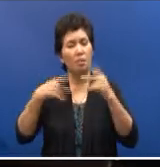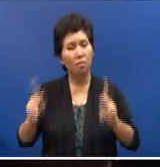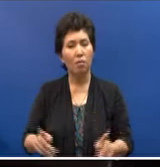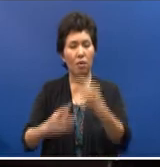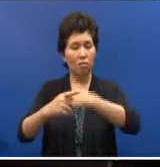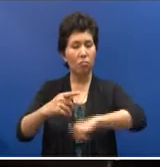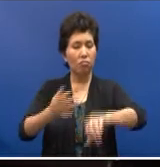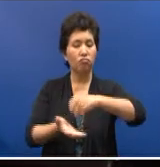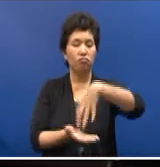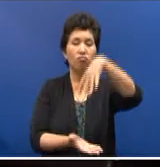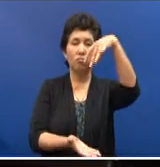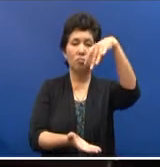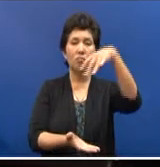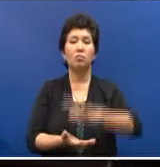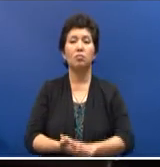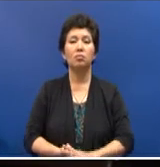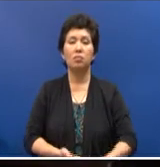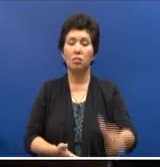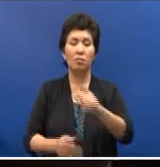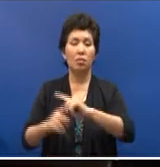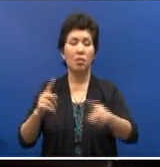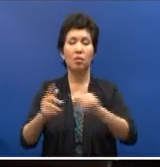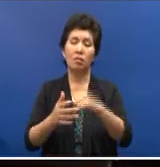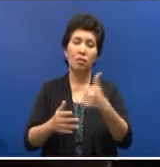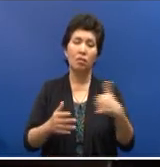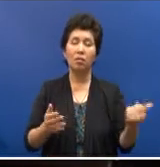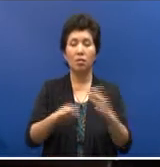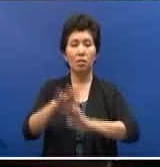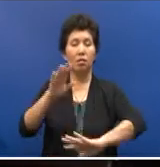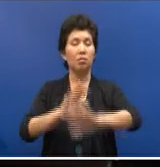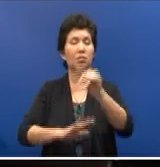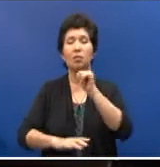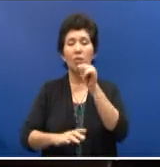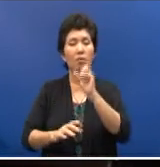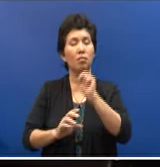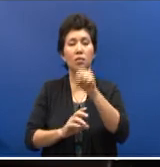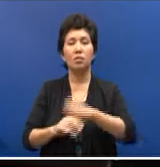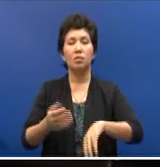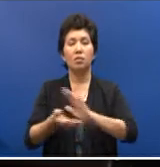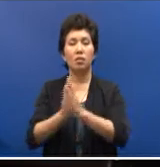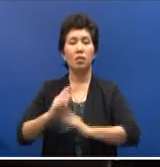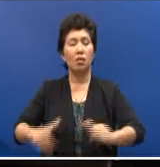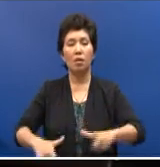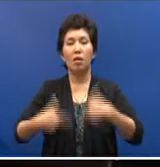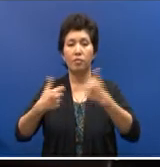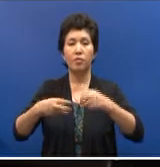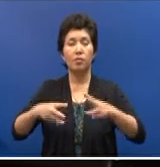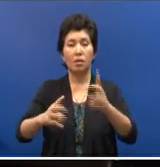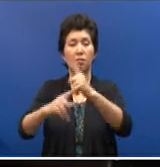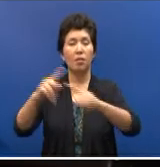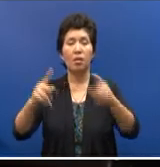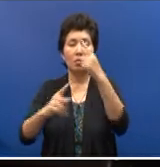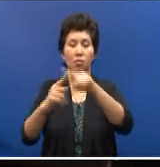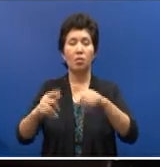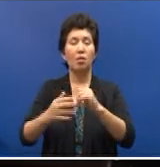opportunity to be rich. Okay, but on the other hand, it is not impossible for millionaire sons, for example, to